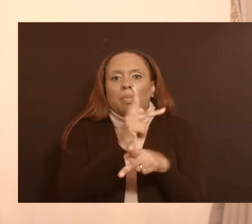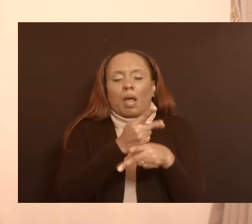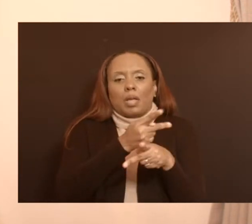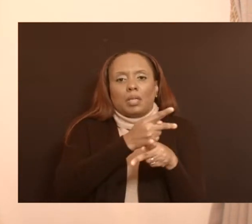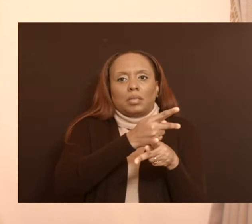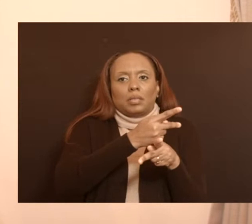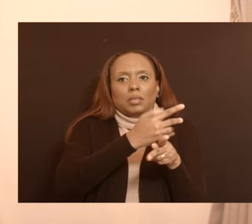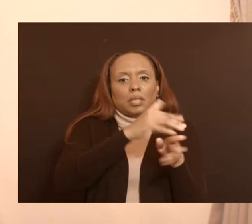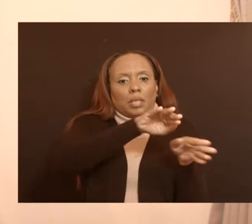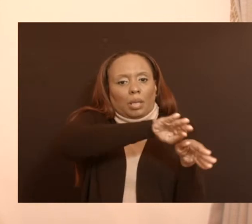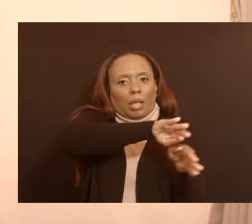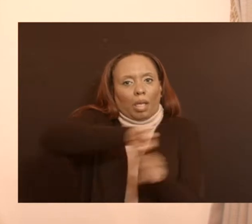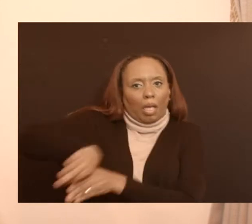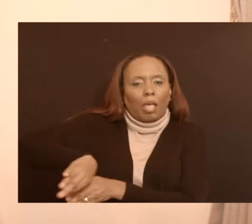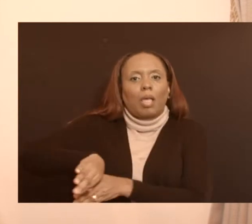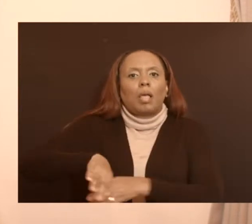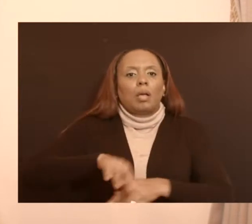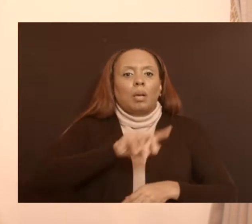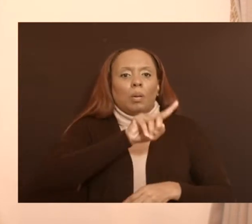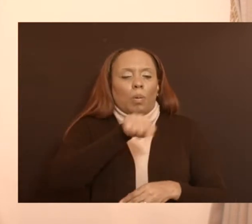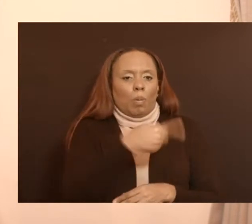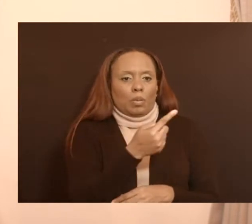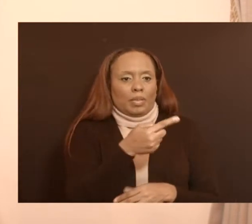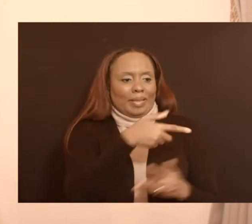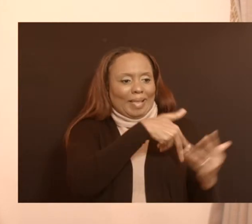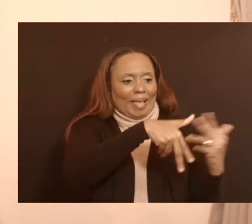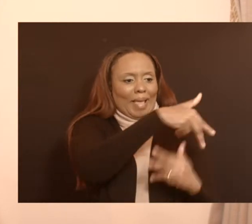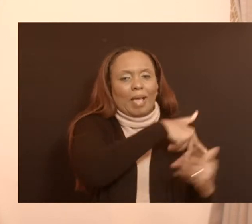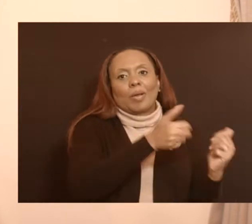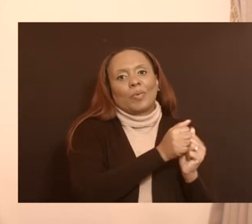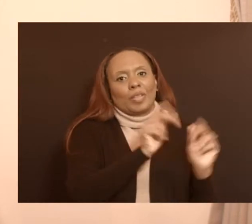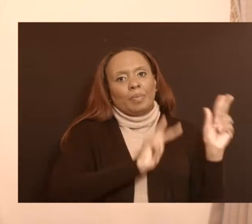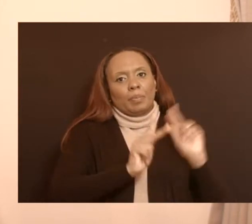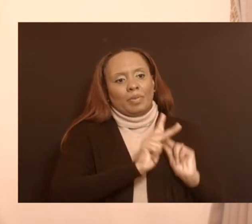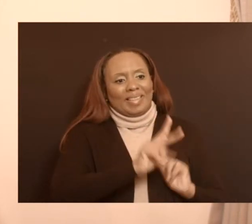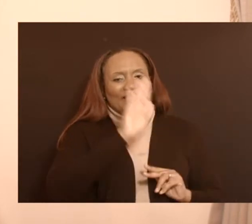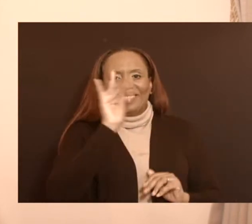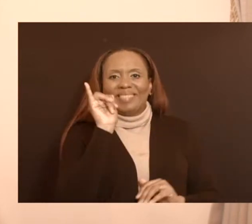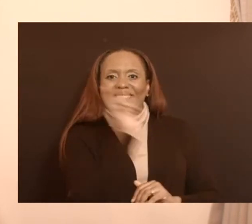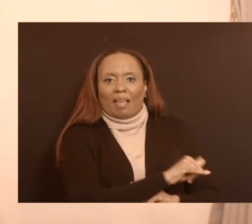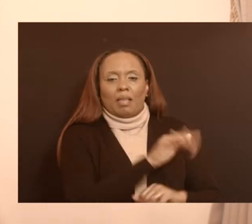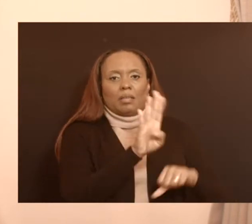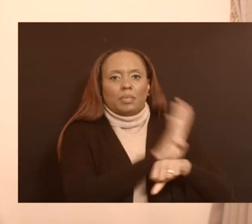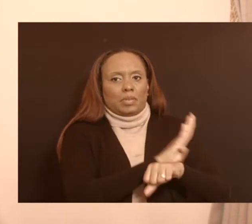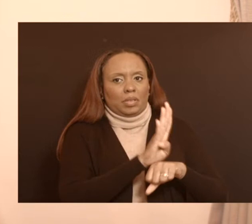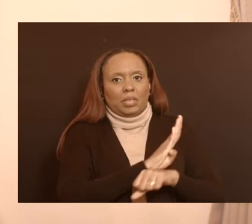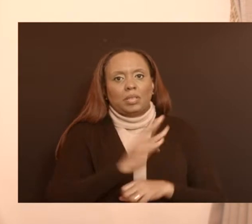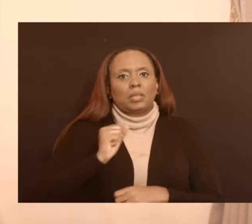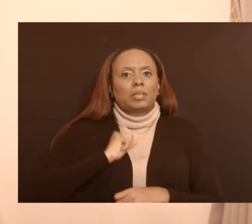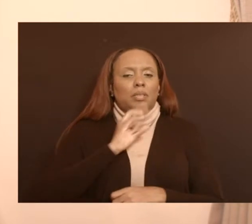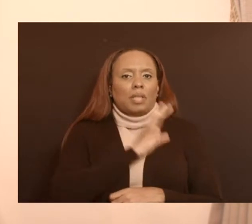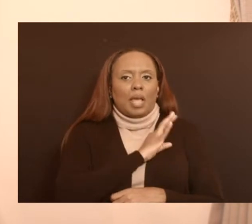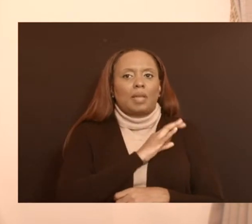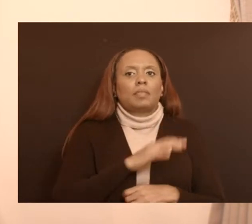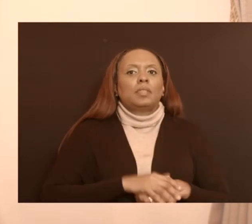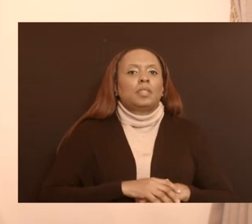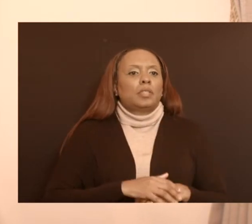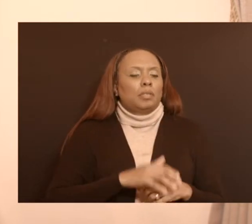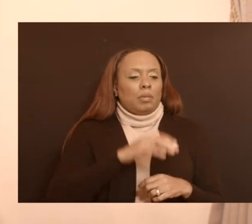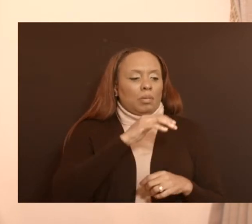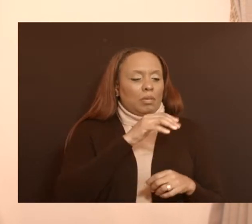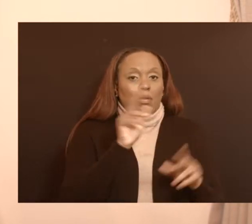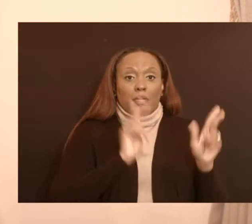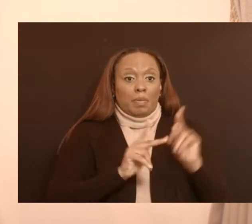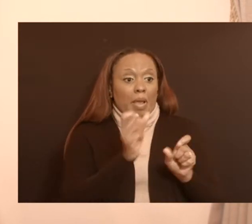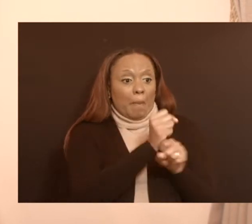they have been in contact with, and most of those are their own workmates in the place where they work and